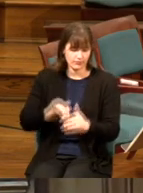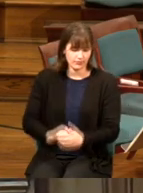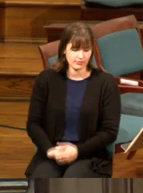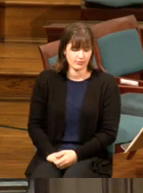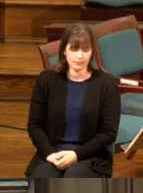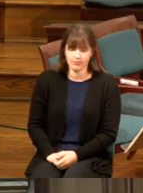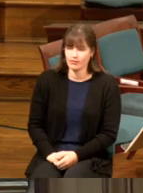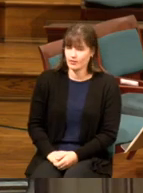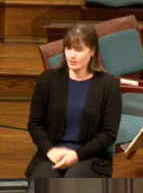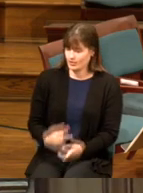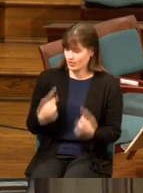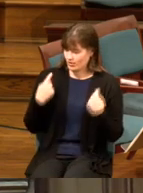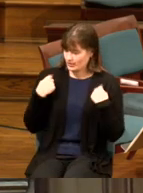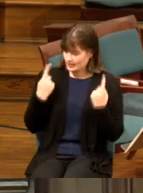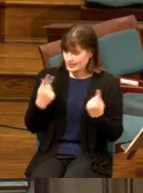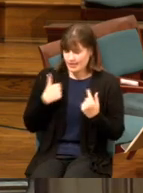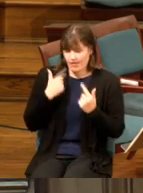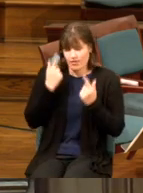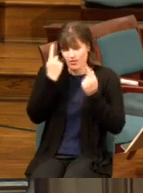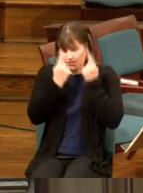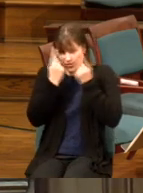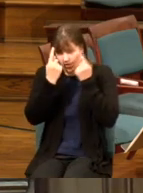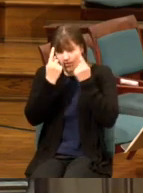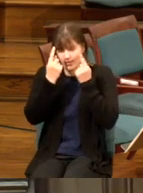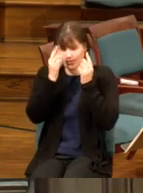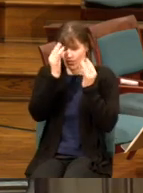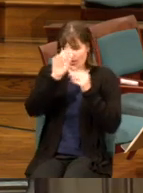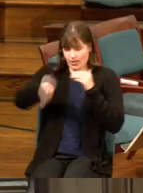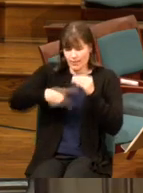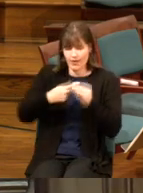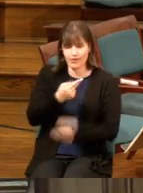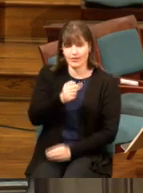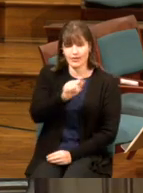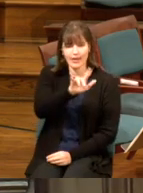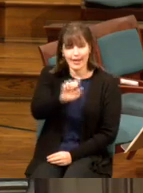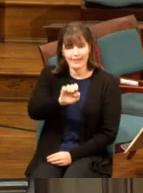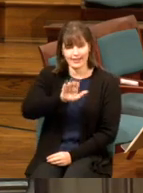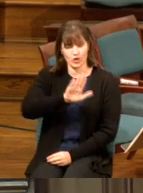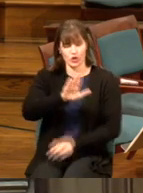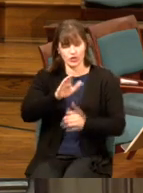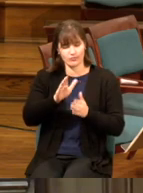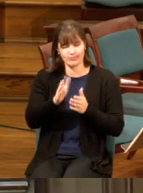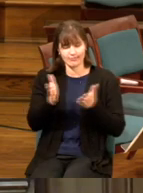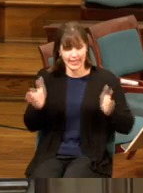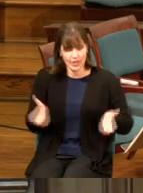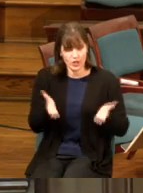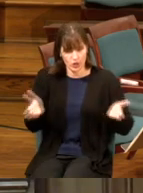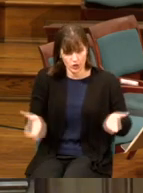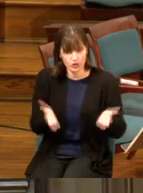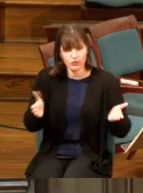I've thought of Hallie's encouragement to her sister often over the last few days.